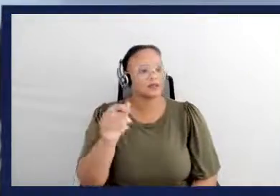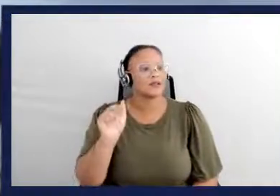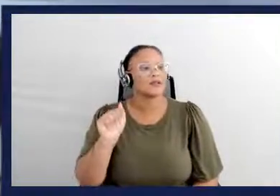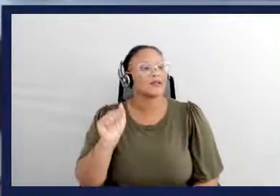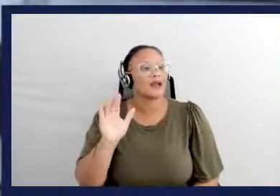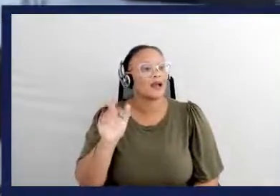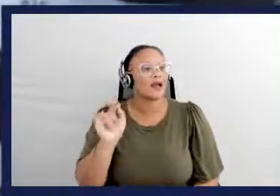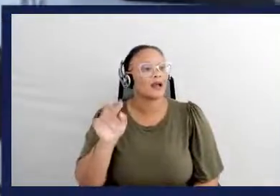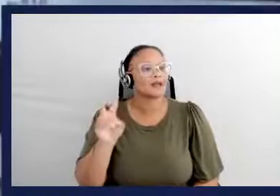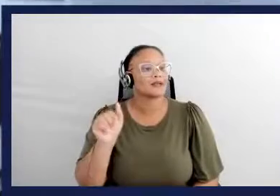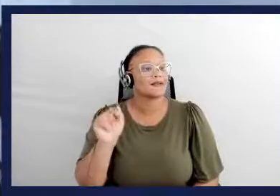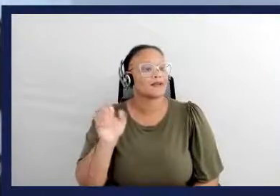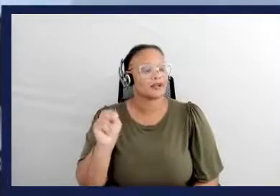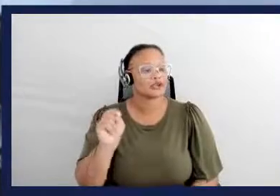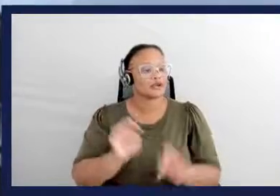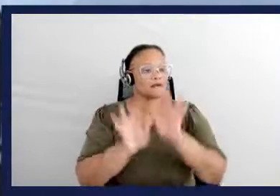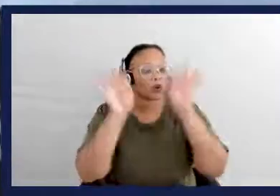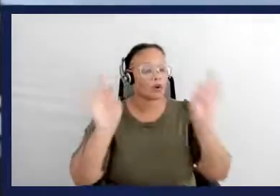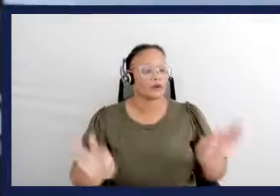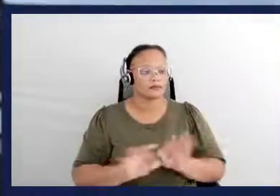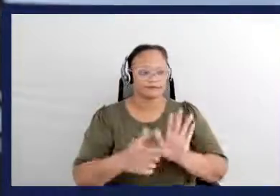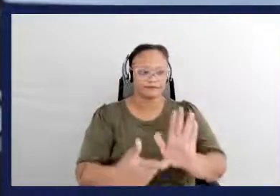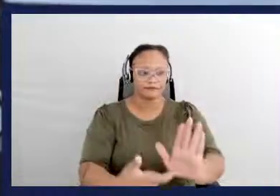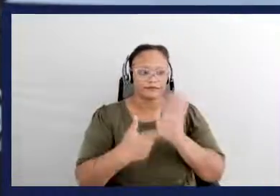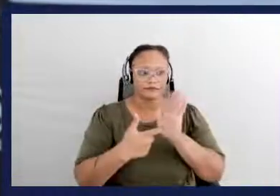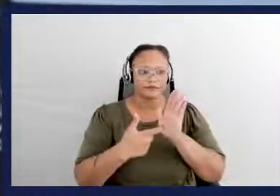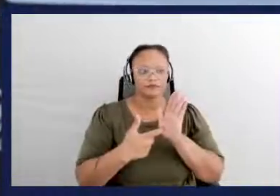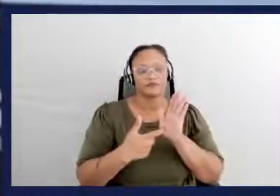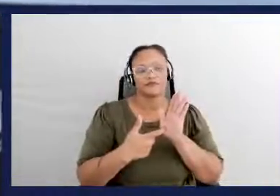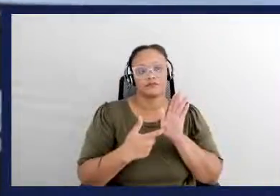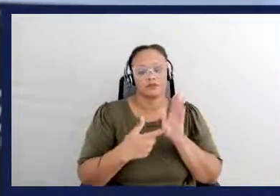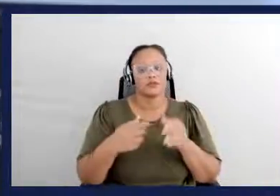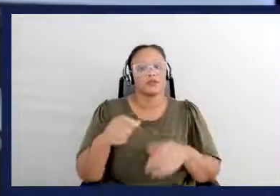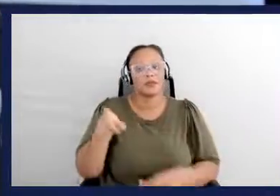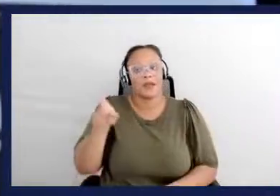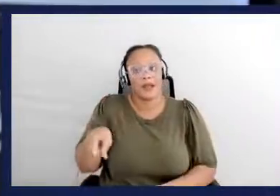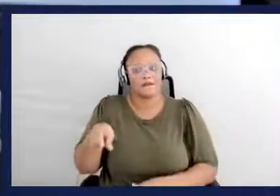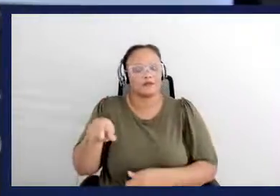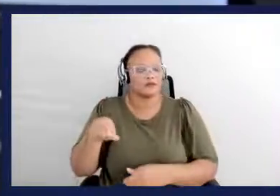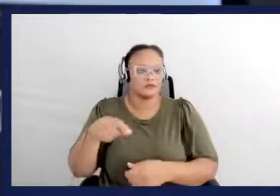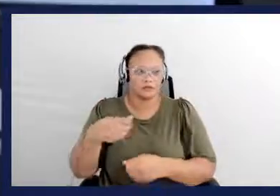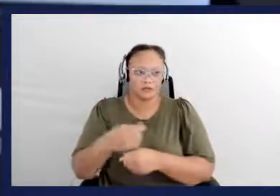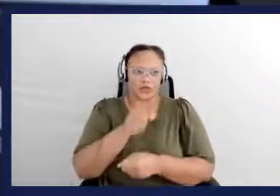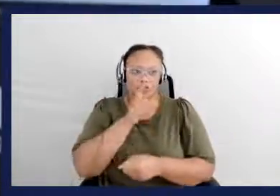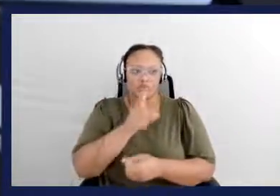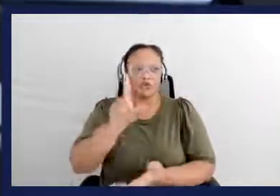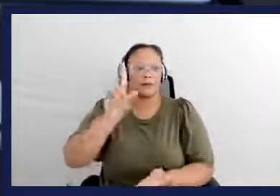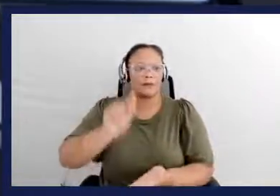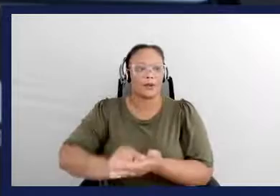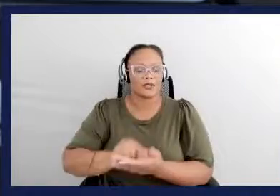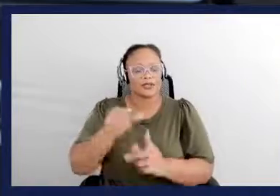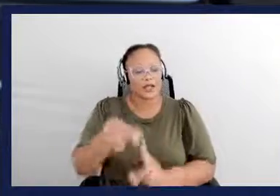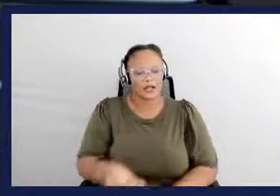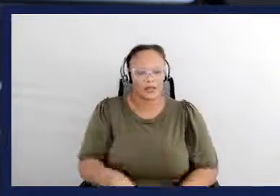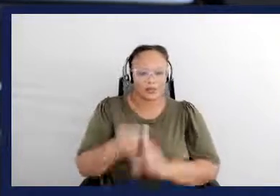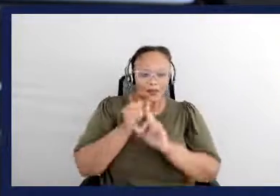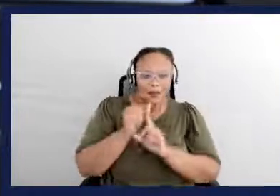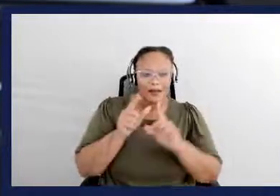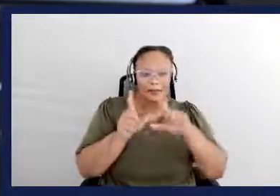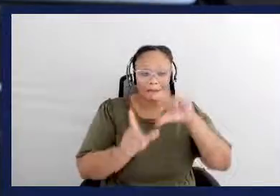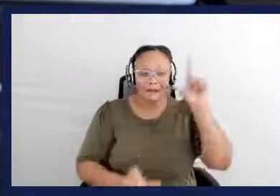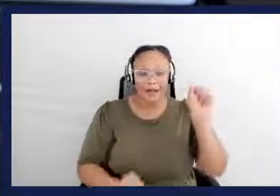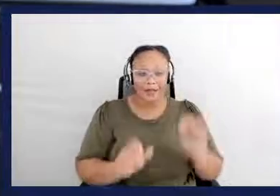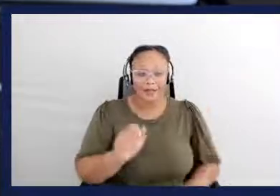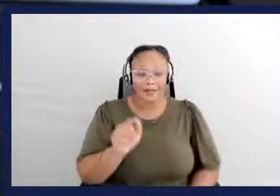this is what the poll worker is going to need to make sure that they print that unique specific ballot style for that voter that's using